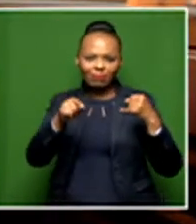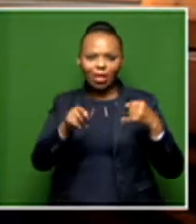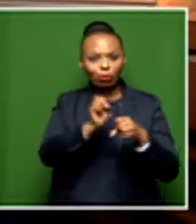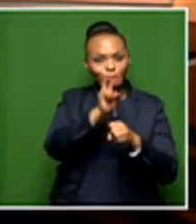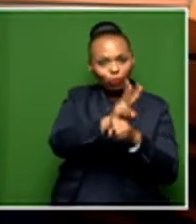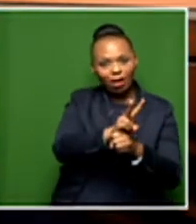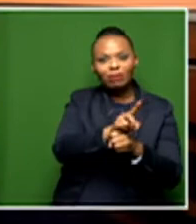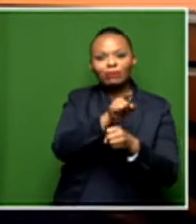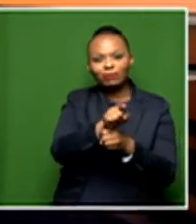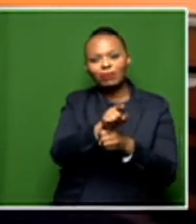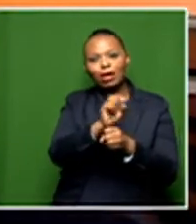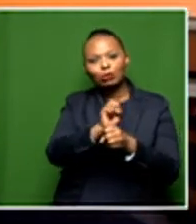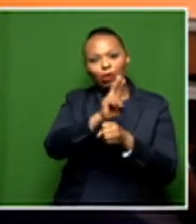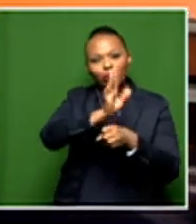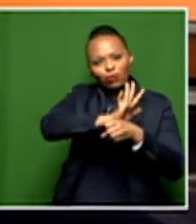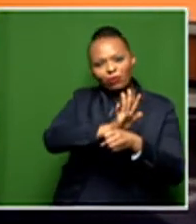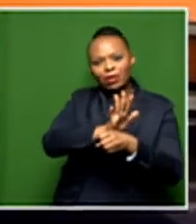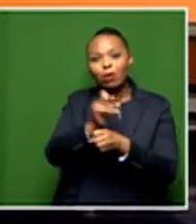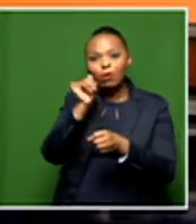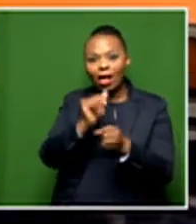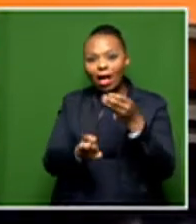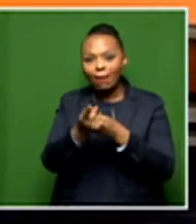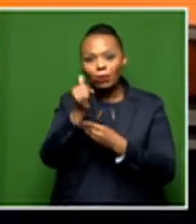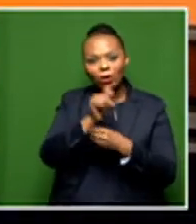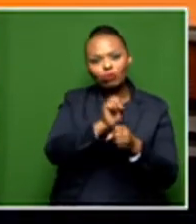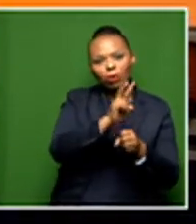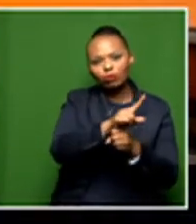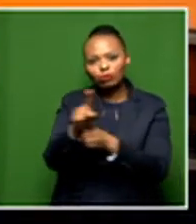the 12th. So it's already gotten underway, and it'll run until the 22nd of November.